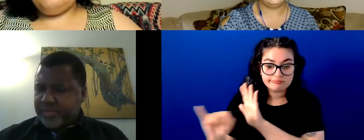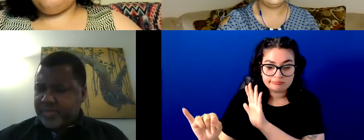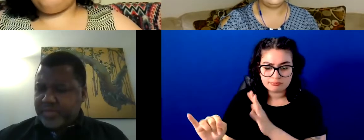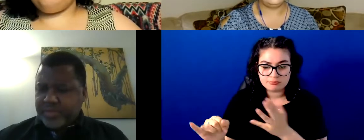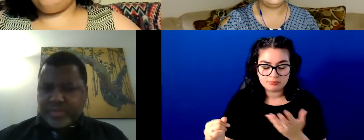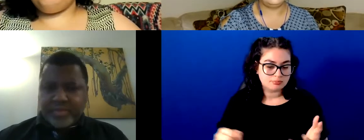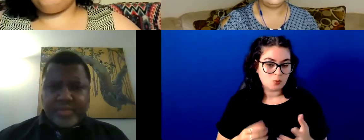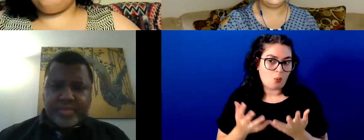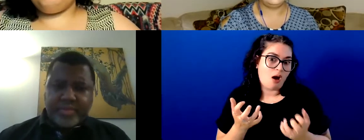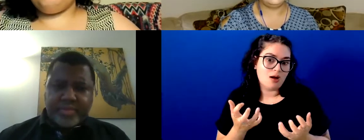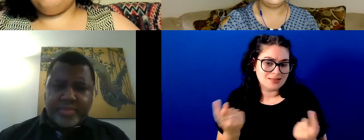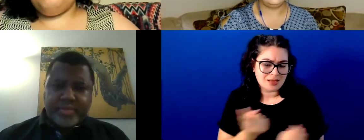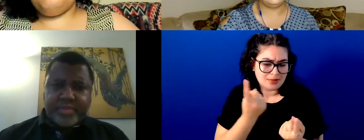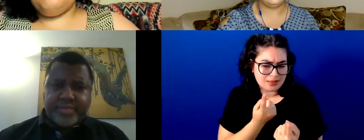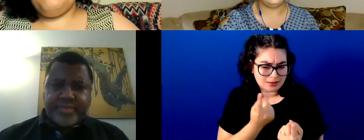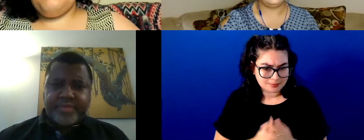the